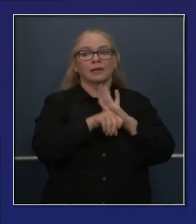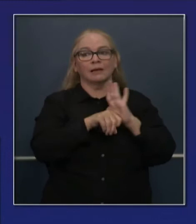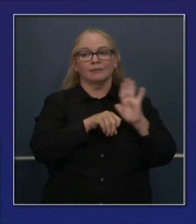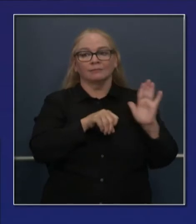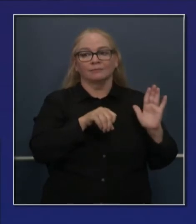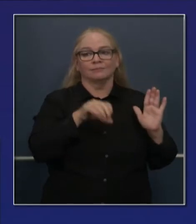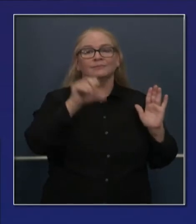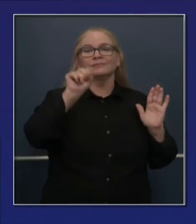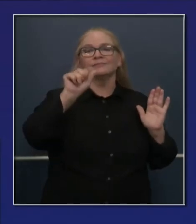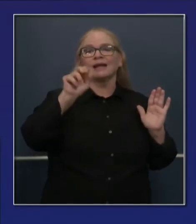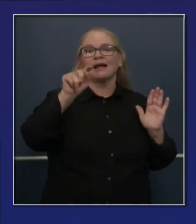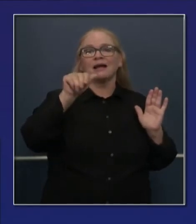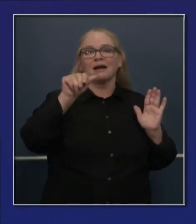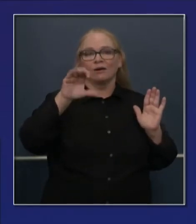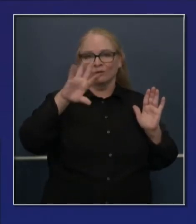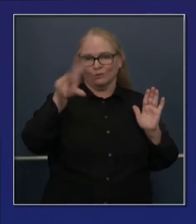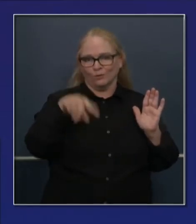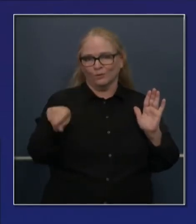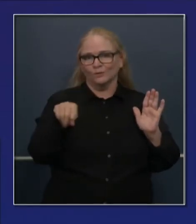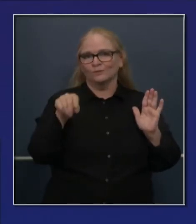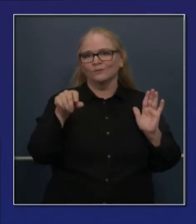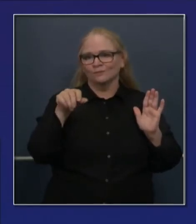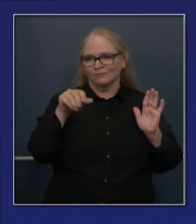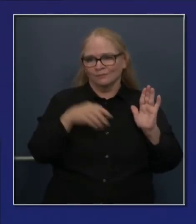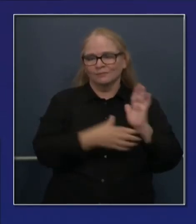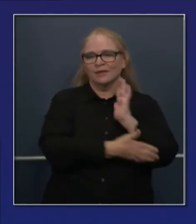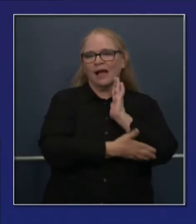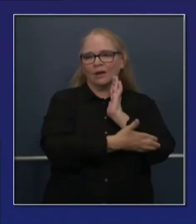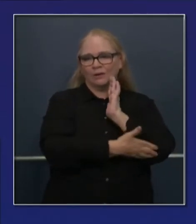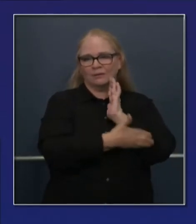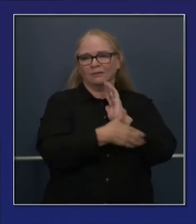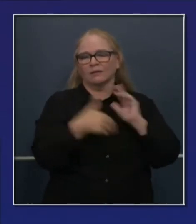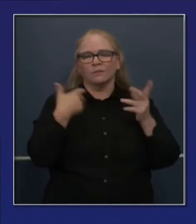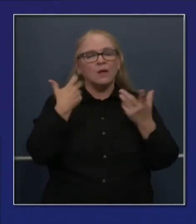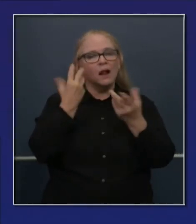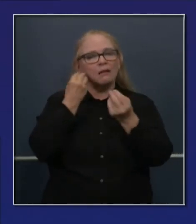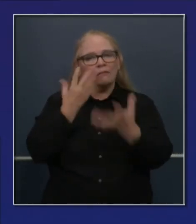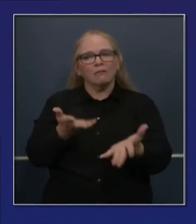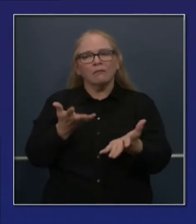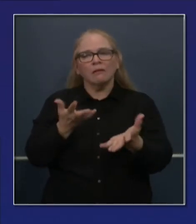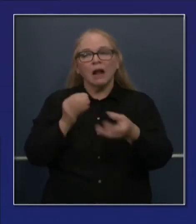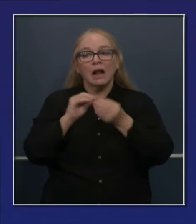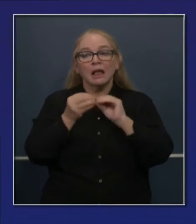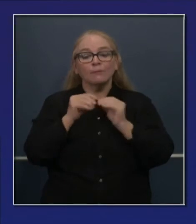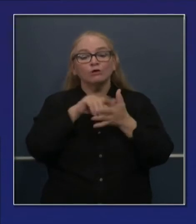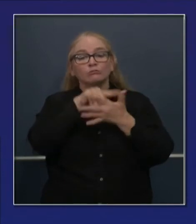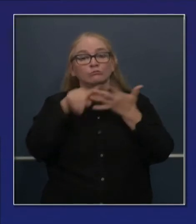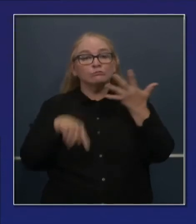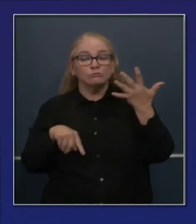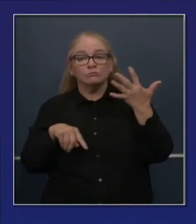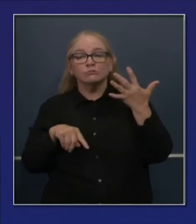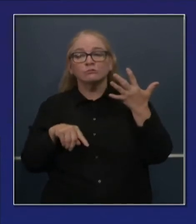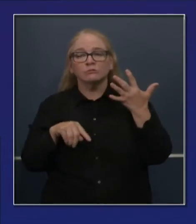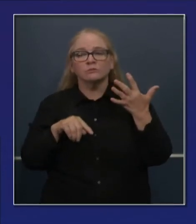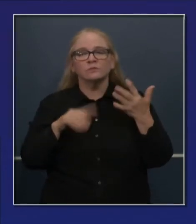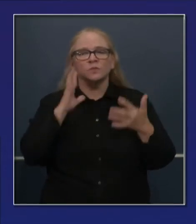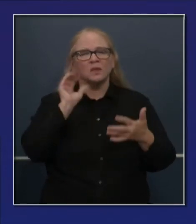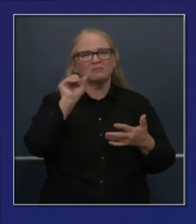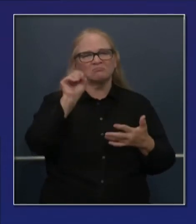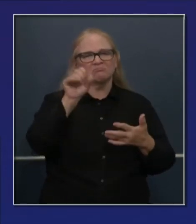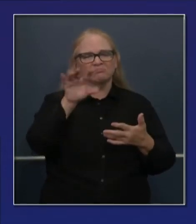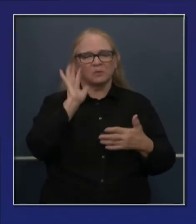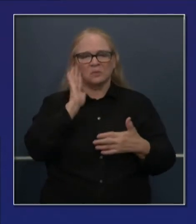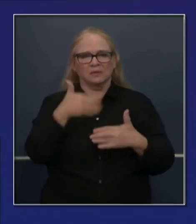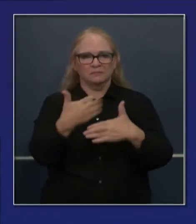time so that we could update not only you on the positivity rates, update you exactly on the impact that's